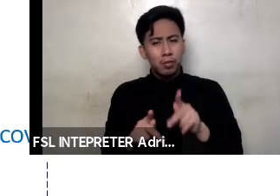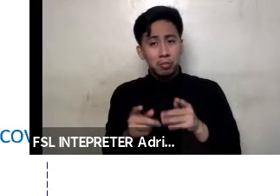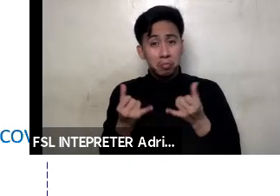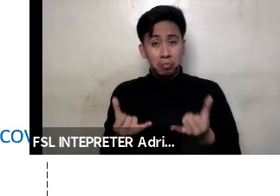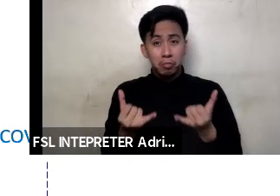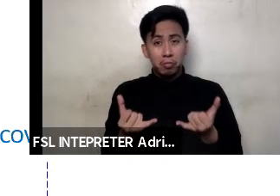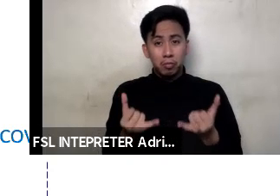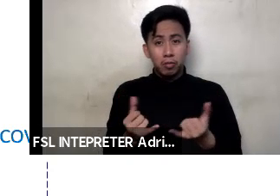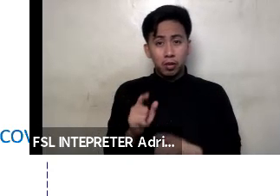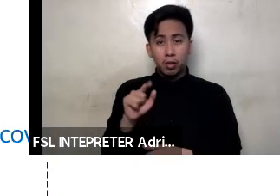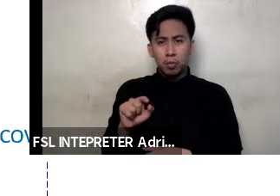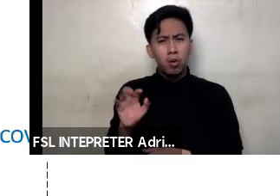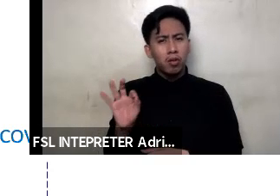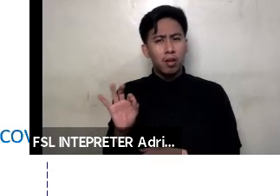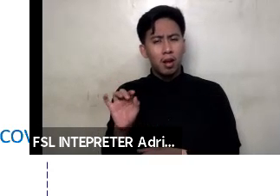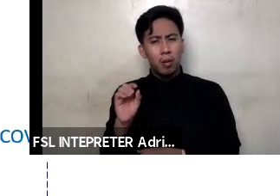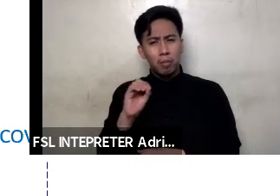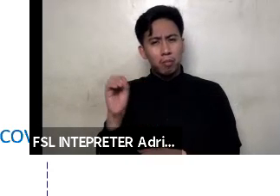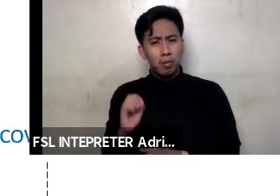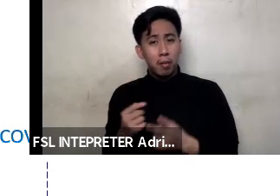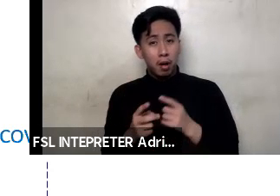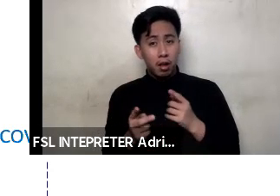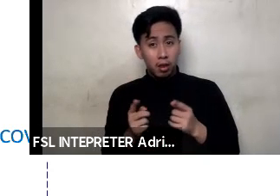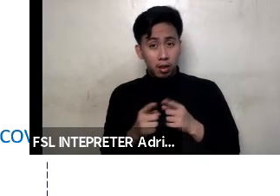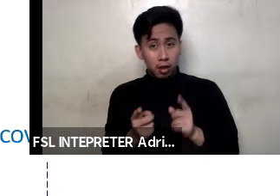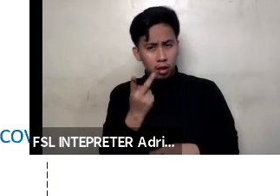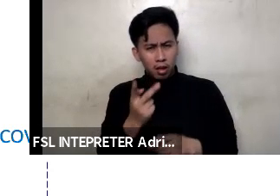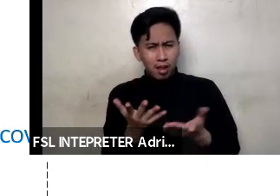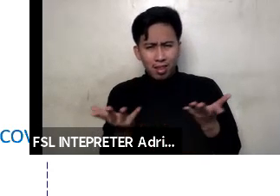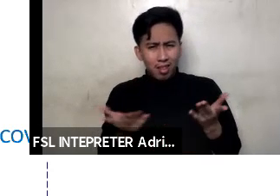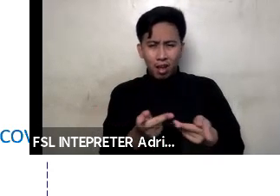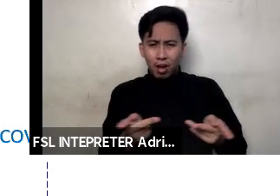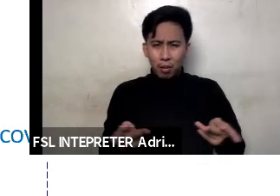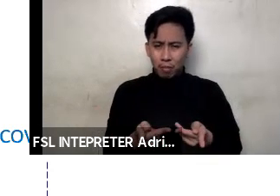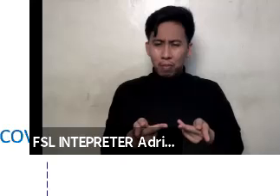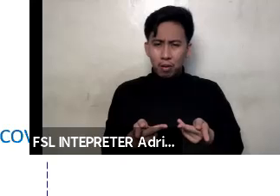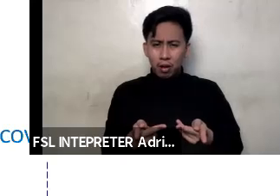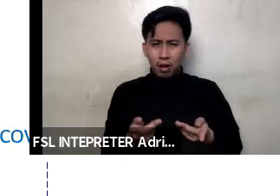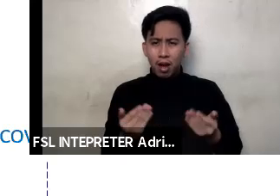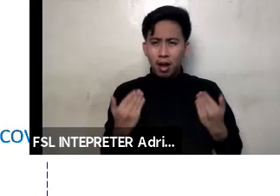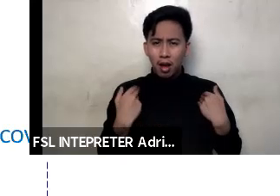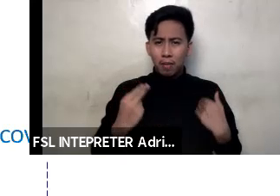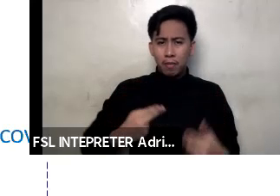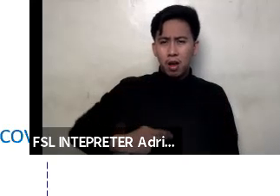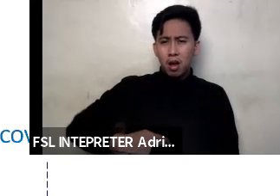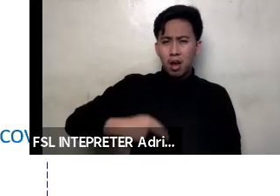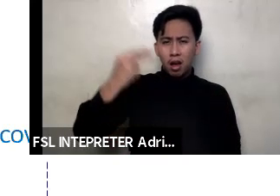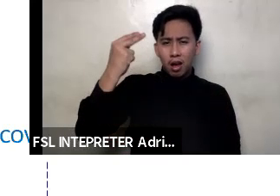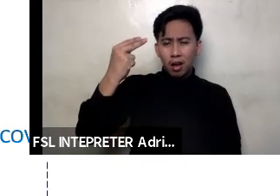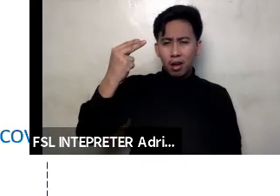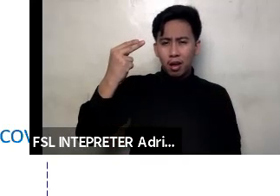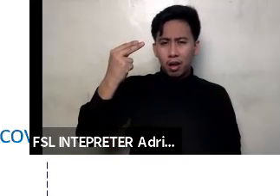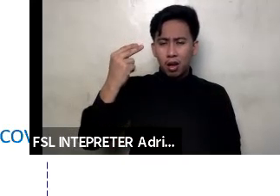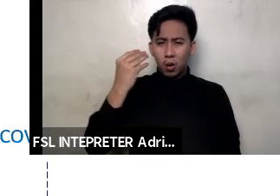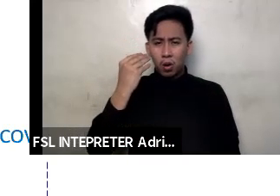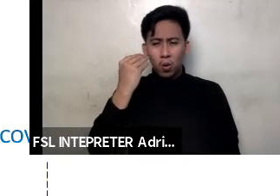at 9.9%. But look at which areas or continents we are having high magnitude of undernourished people.